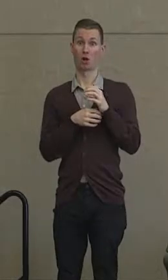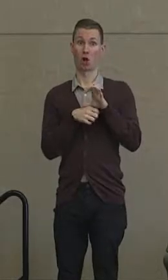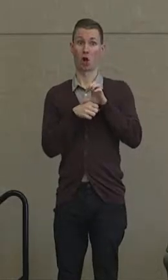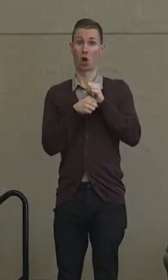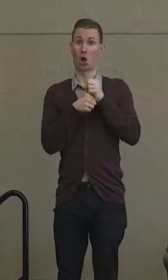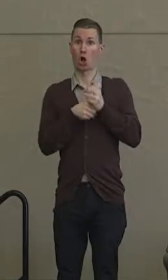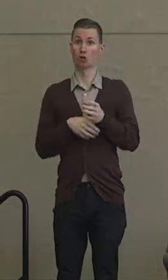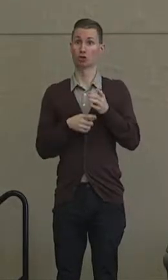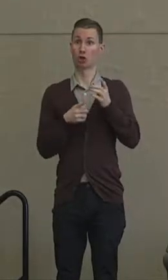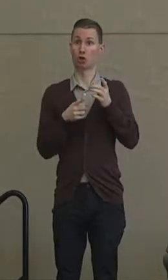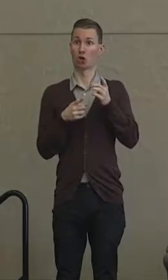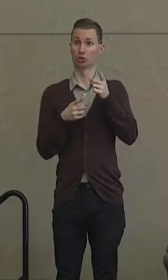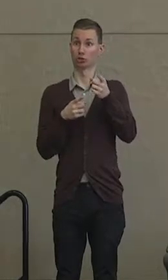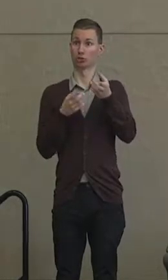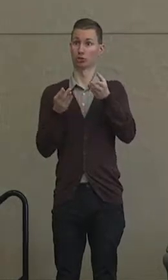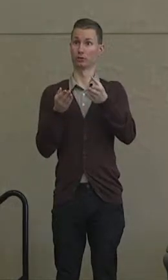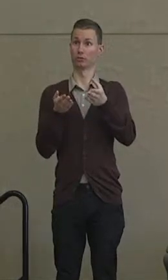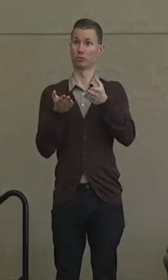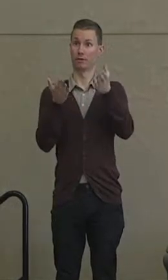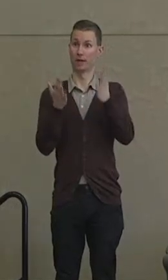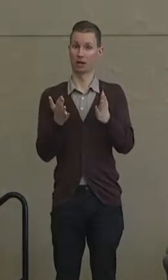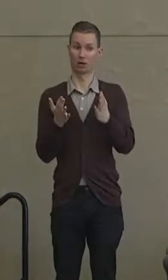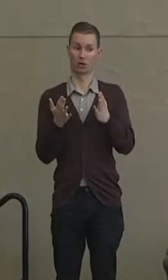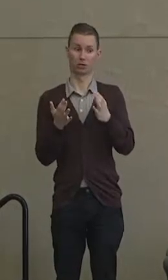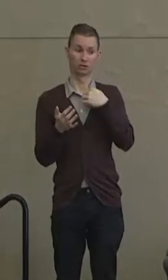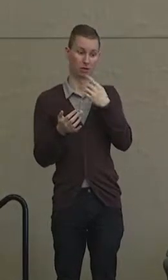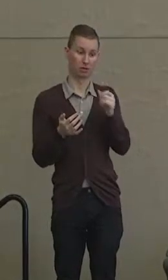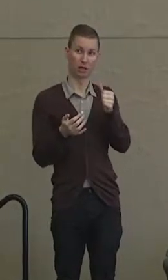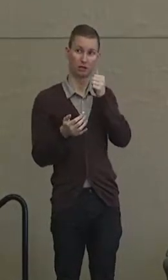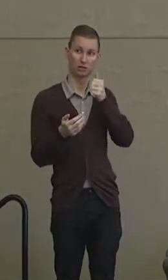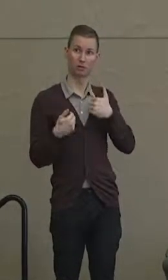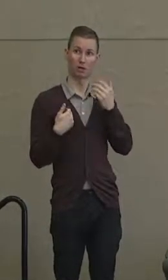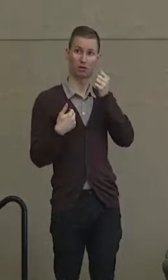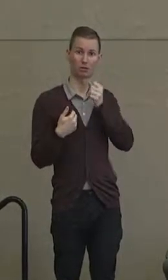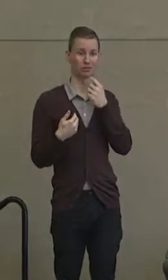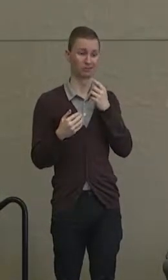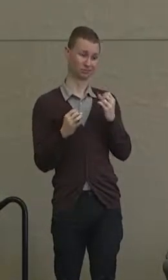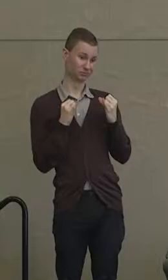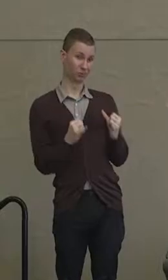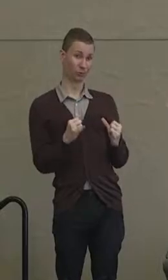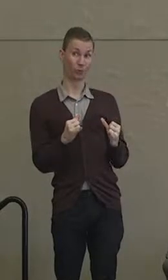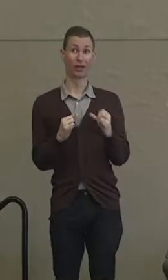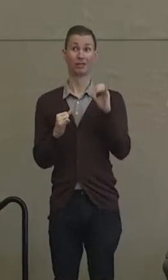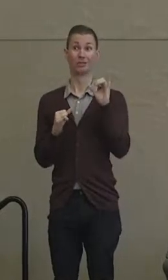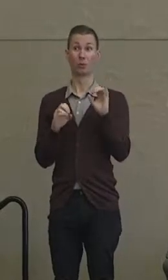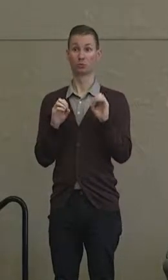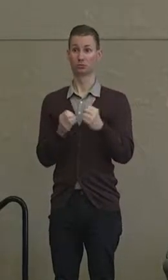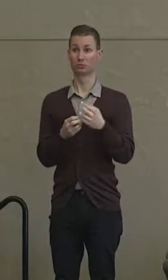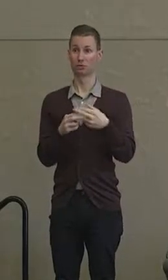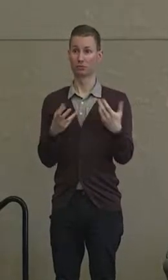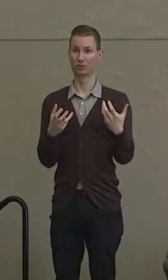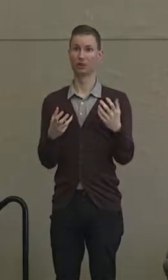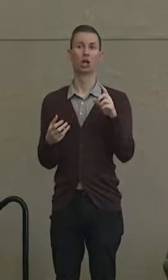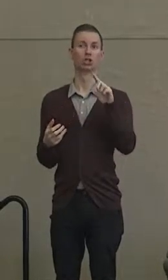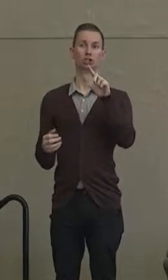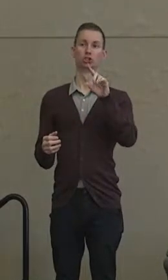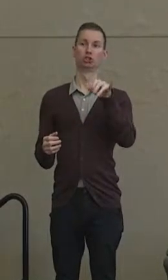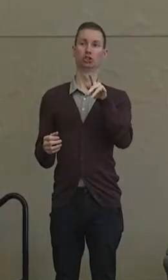provider, from saying to the young woman she was working with, "Me too." That organization is called Just Be